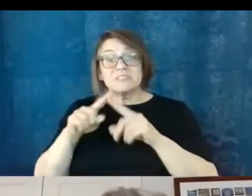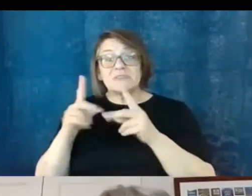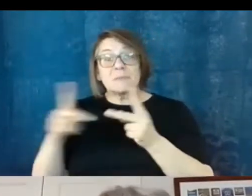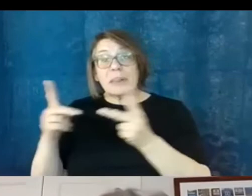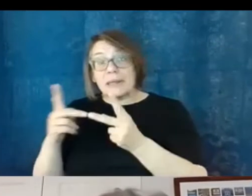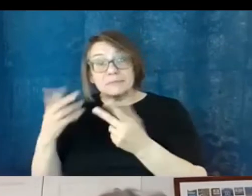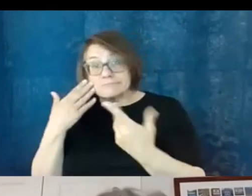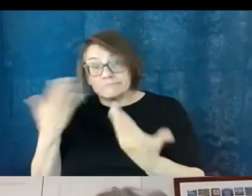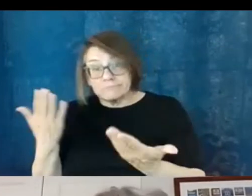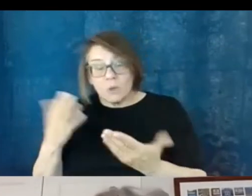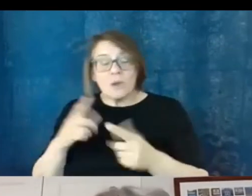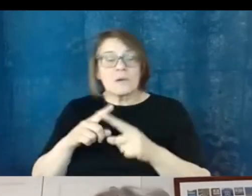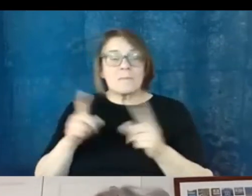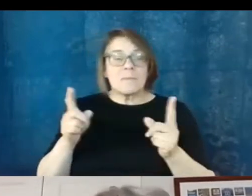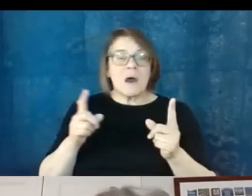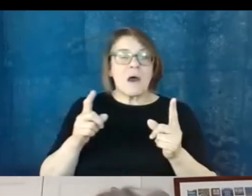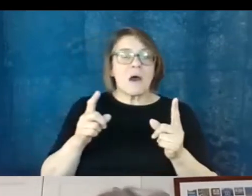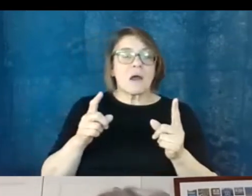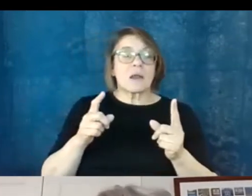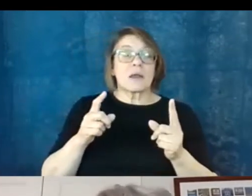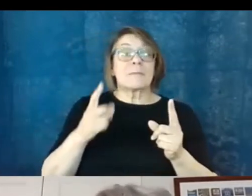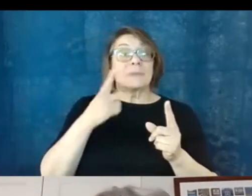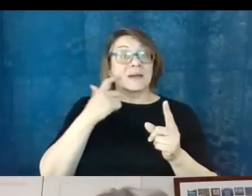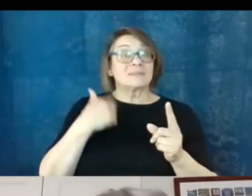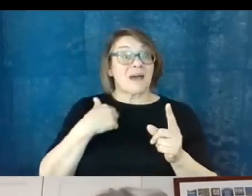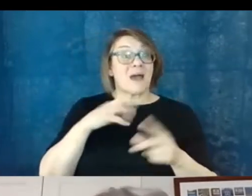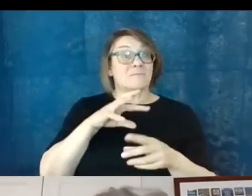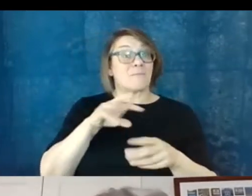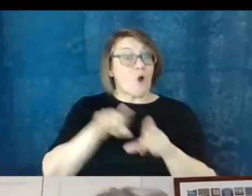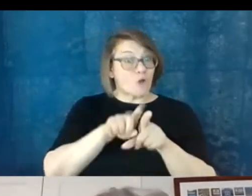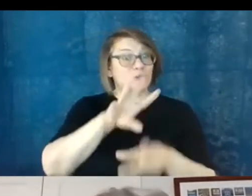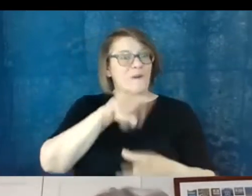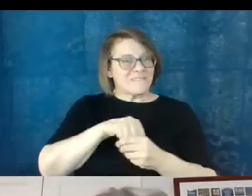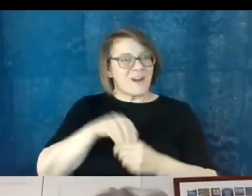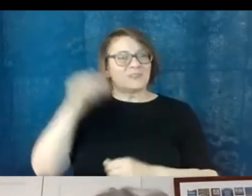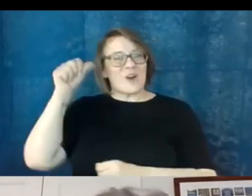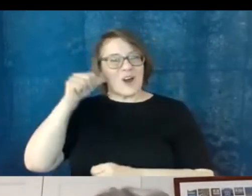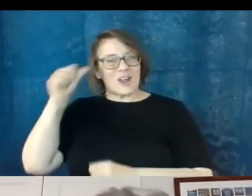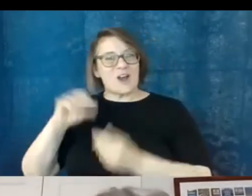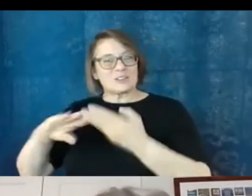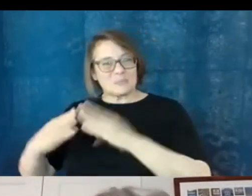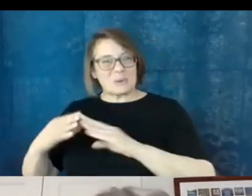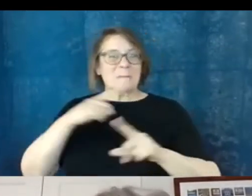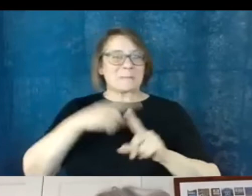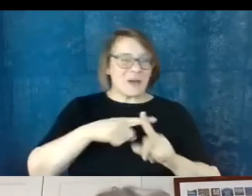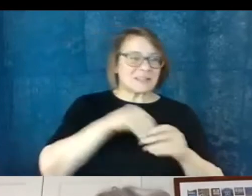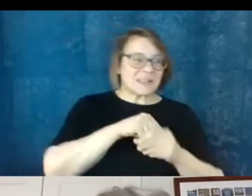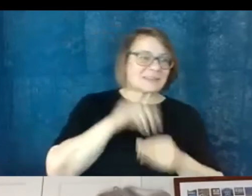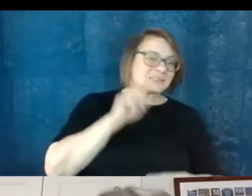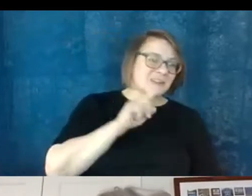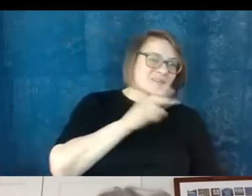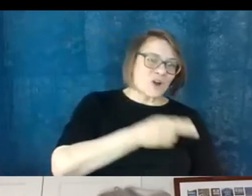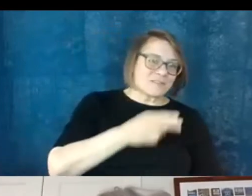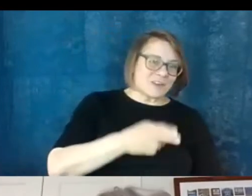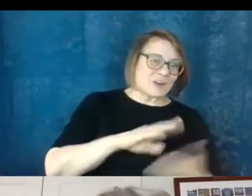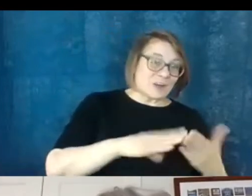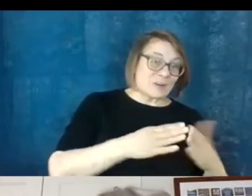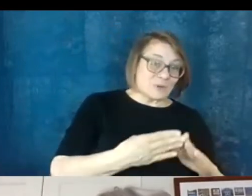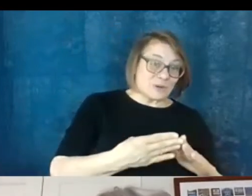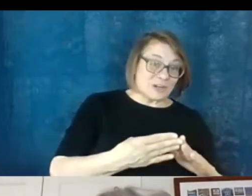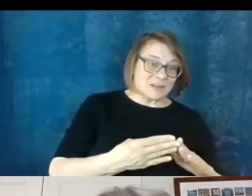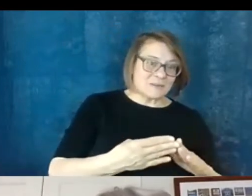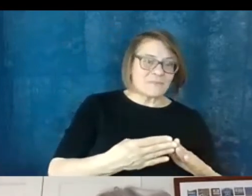very frequently, being both part of the audiology community and part of deaf and hard of hearing communities, is that there are a lot